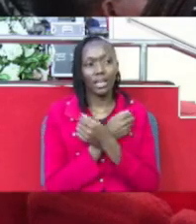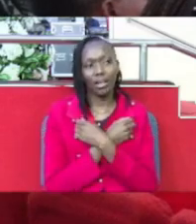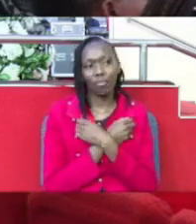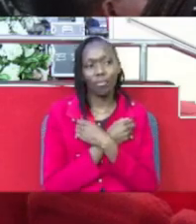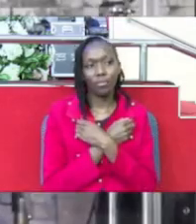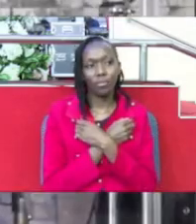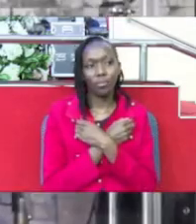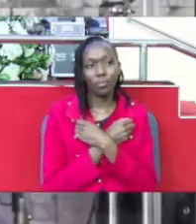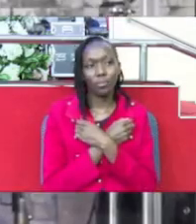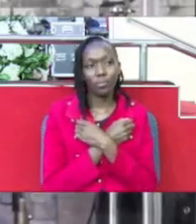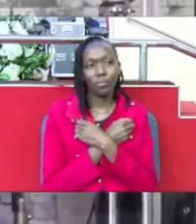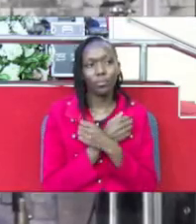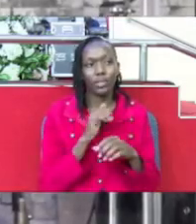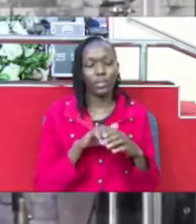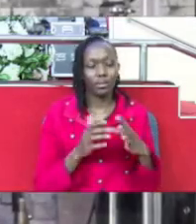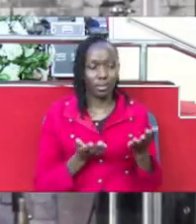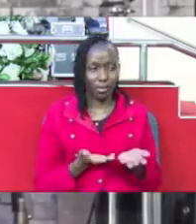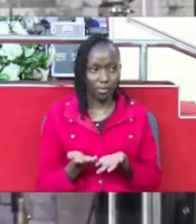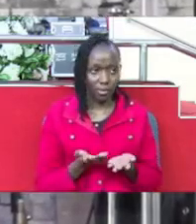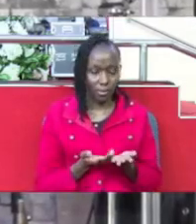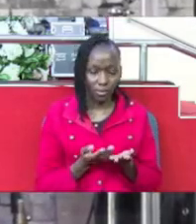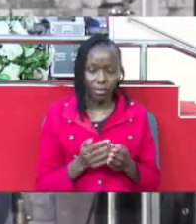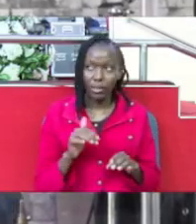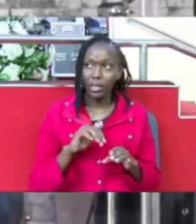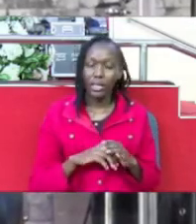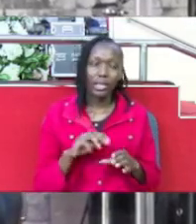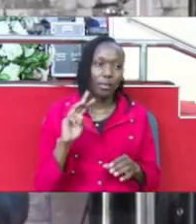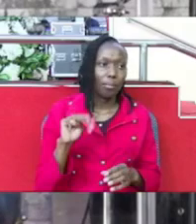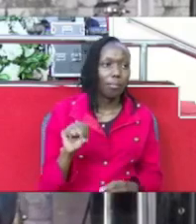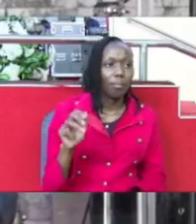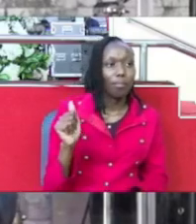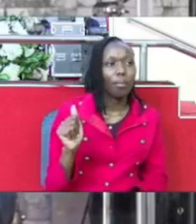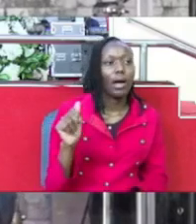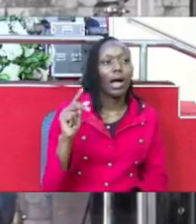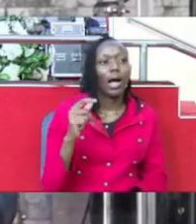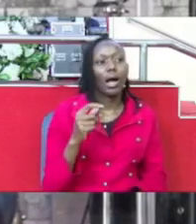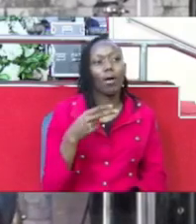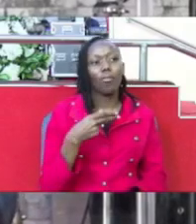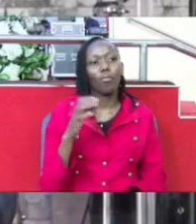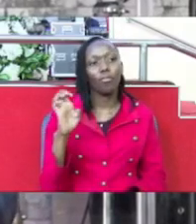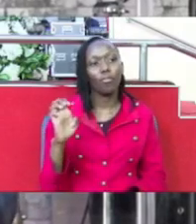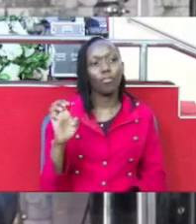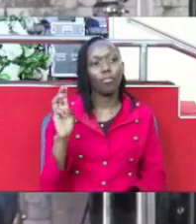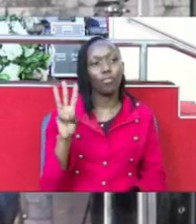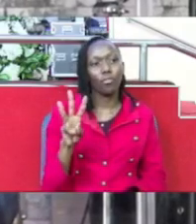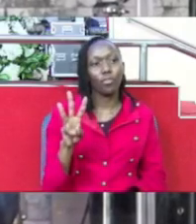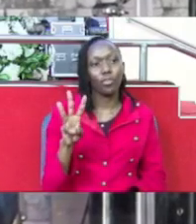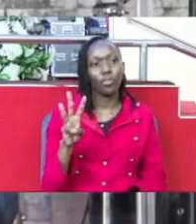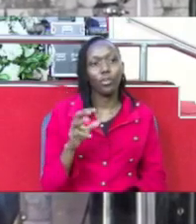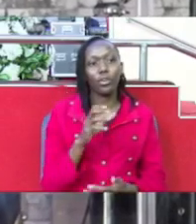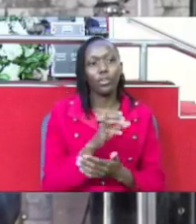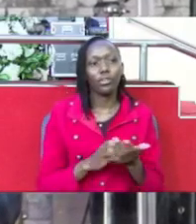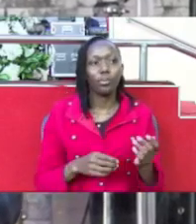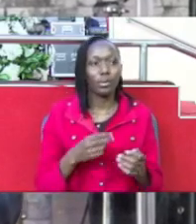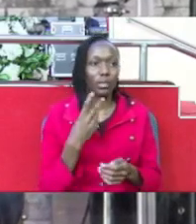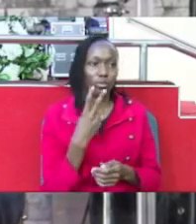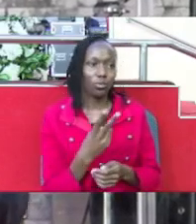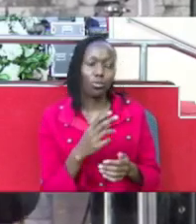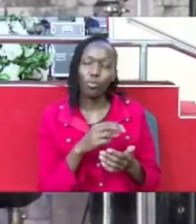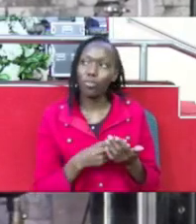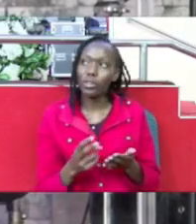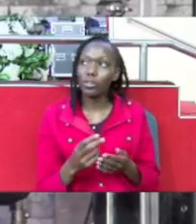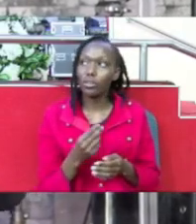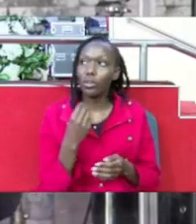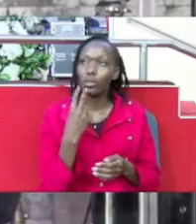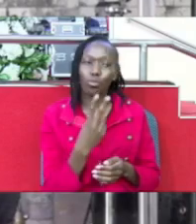kama kuhudumu. And in Matthew 22 from verse 37, Mathayo 22 kutokea 37, God said